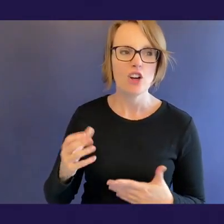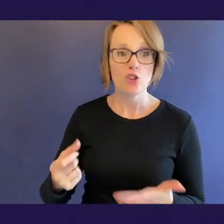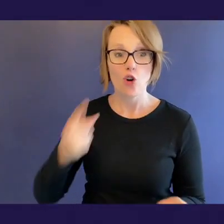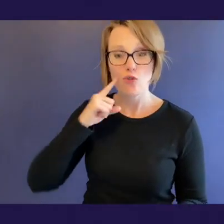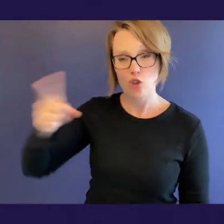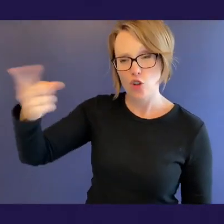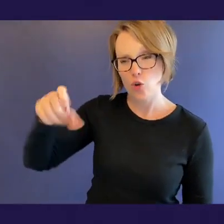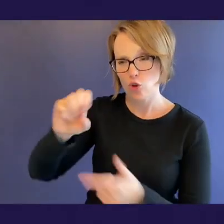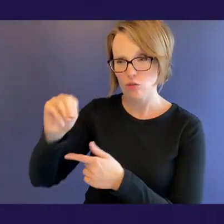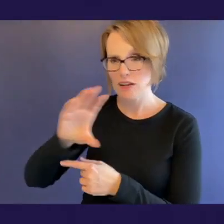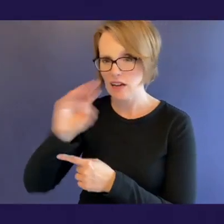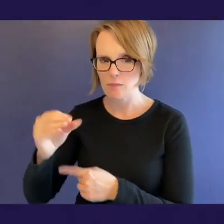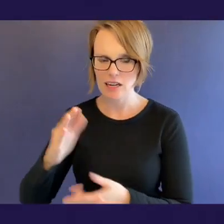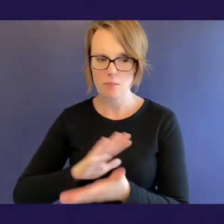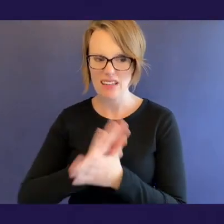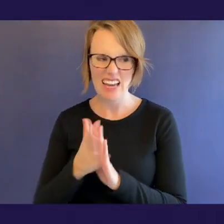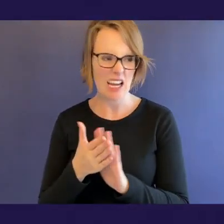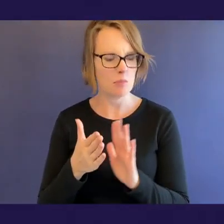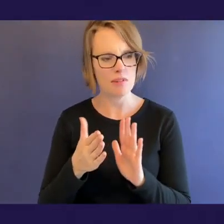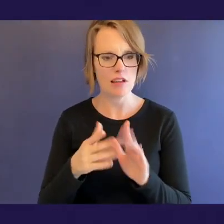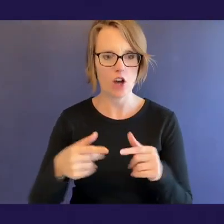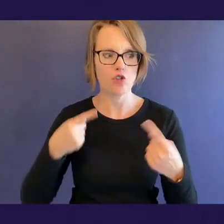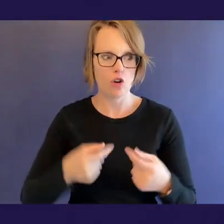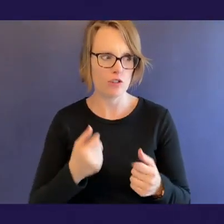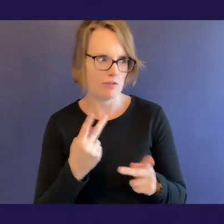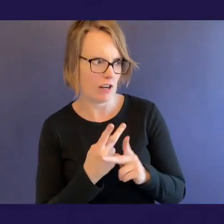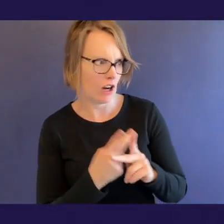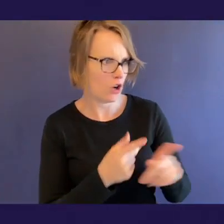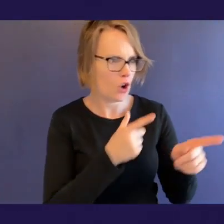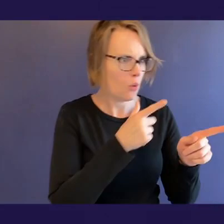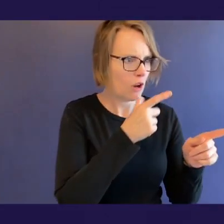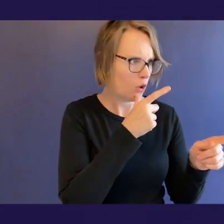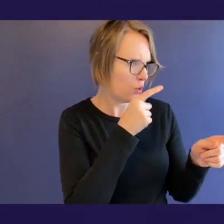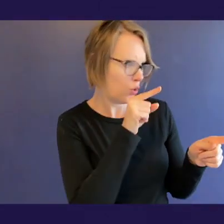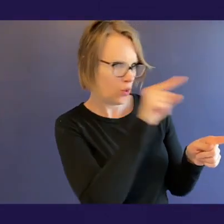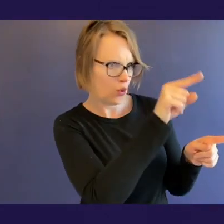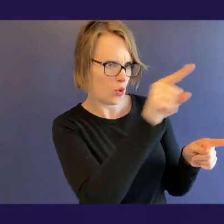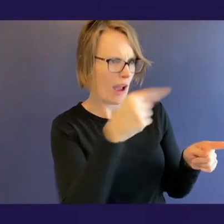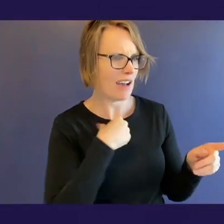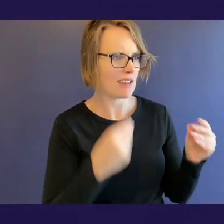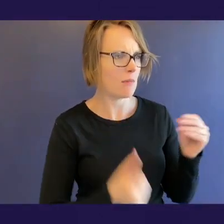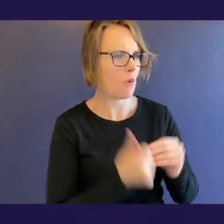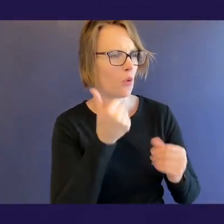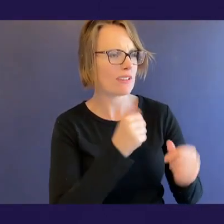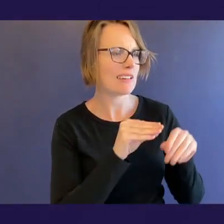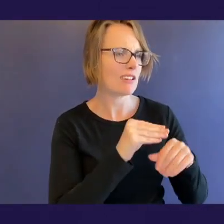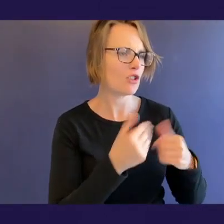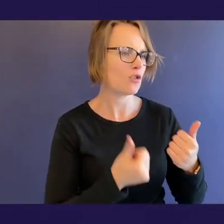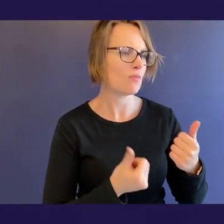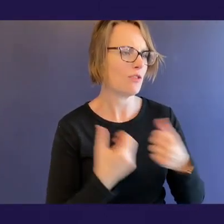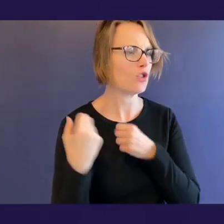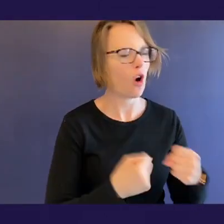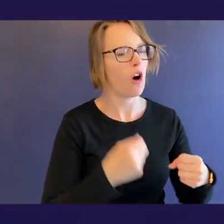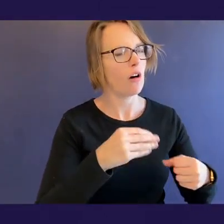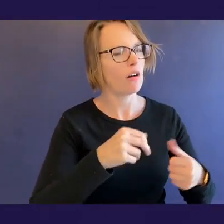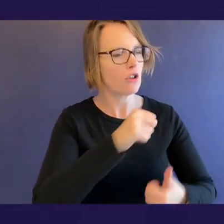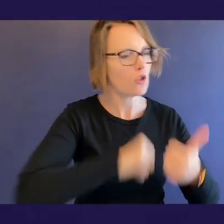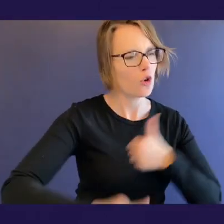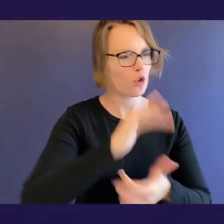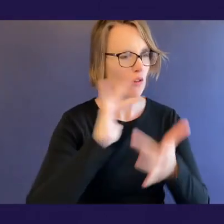and a game of who has the greatest influence and strongest social network for public health. which is a huge problem.